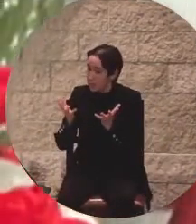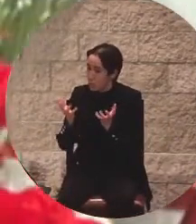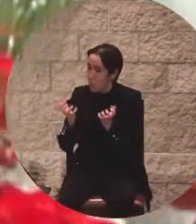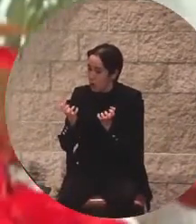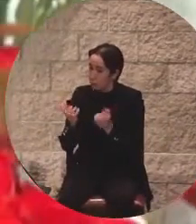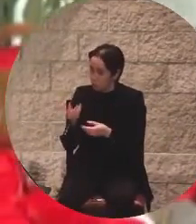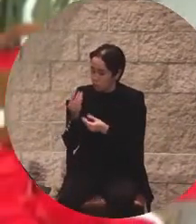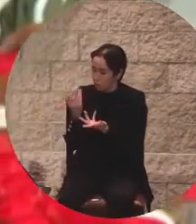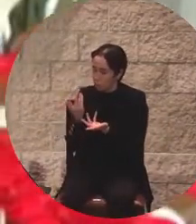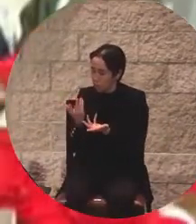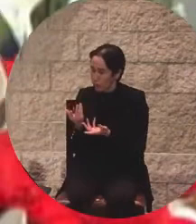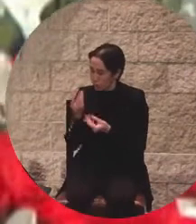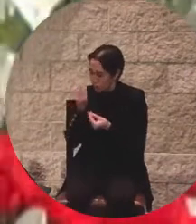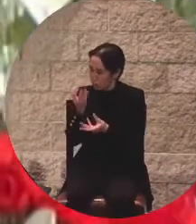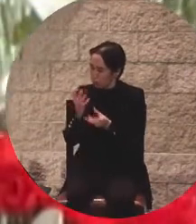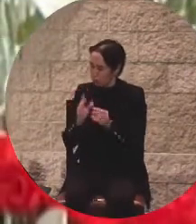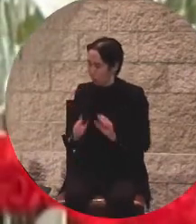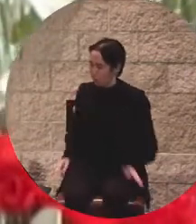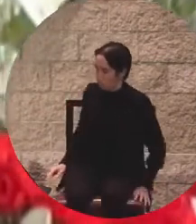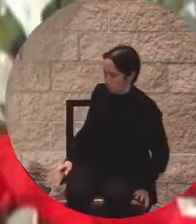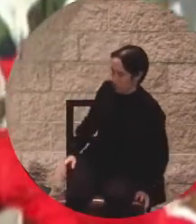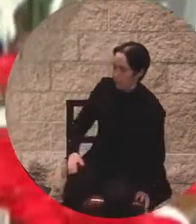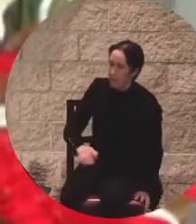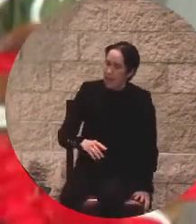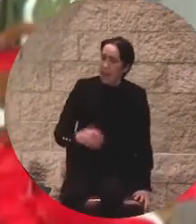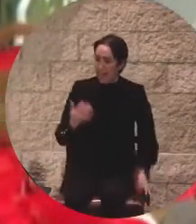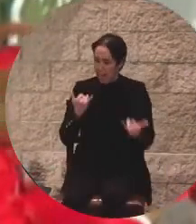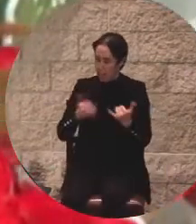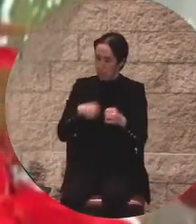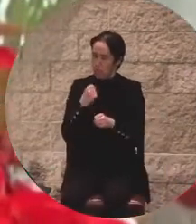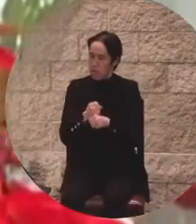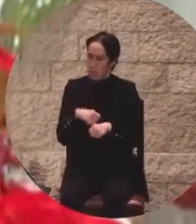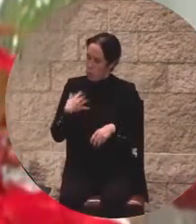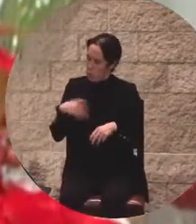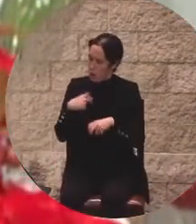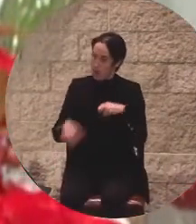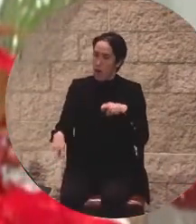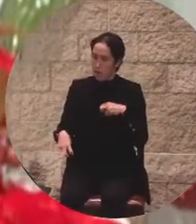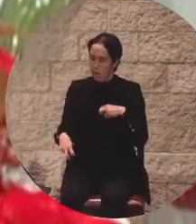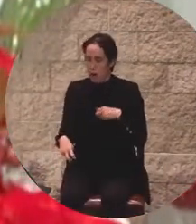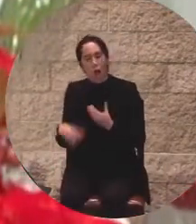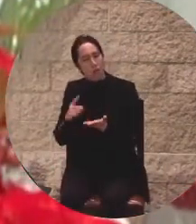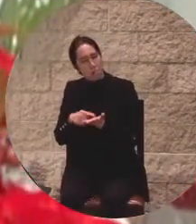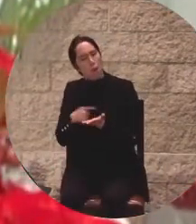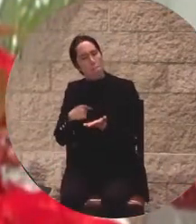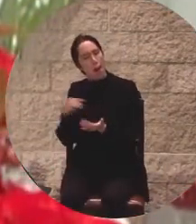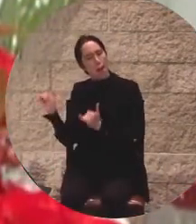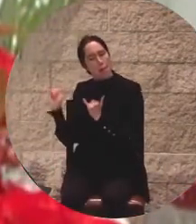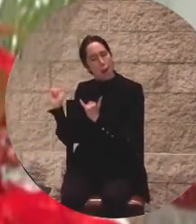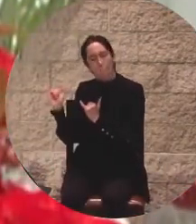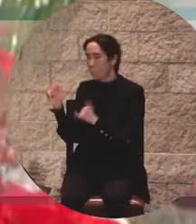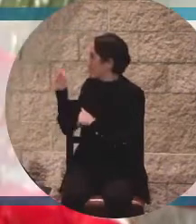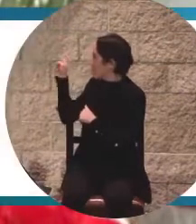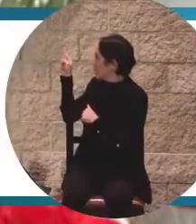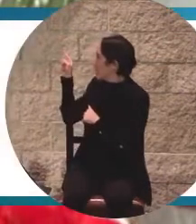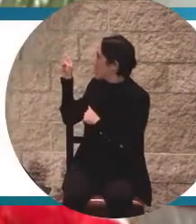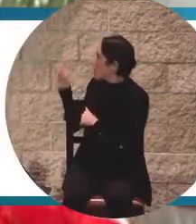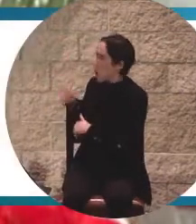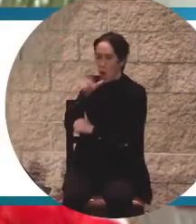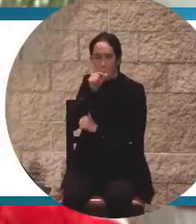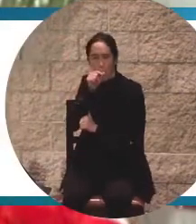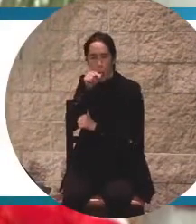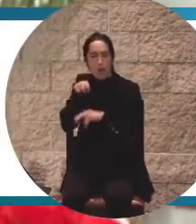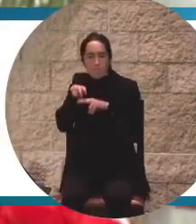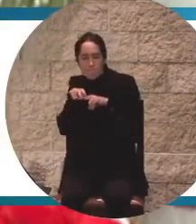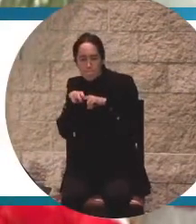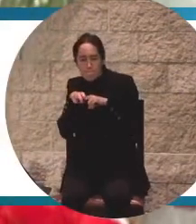year. But I know for me, there have been times when I've kind of been like this cardinal. I've been hanging in there. I'm on my perch, I'm in